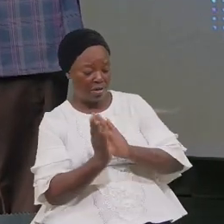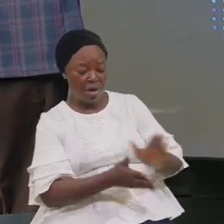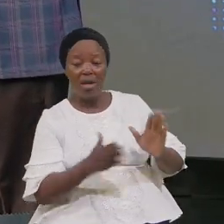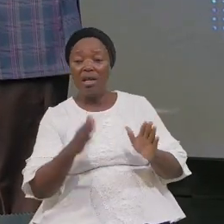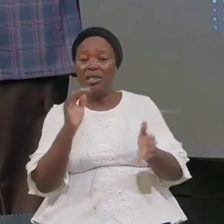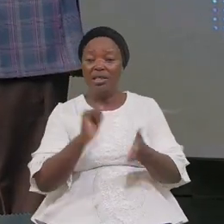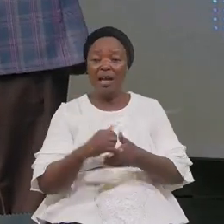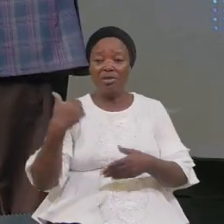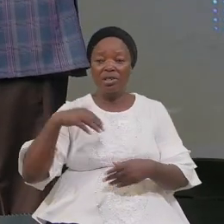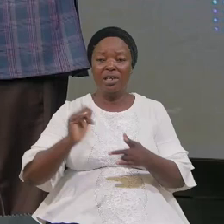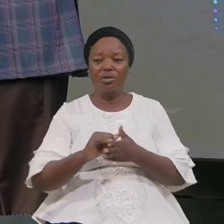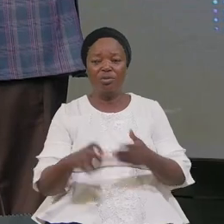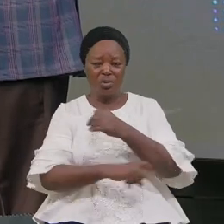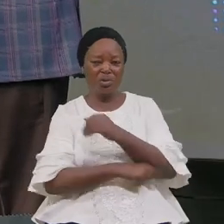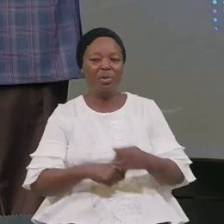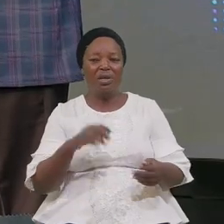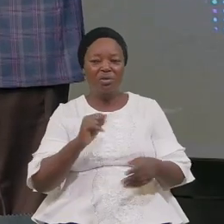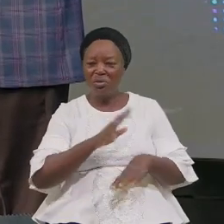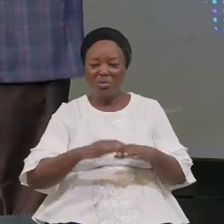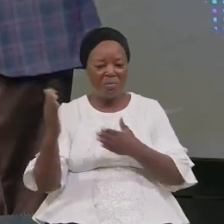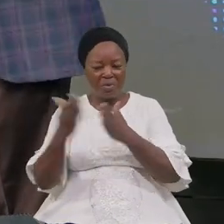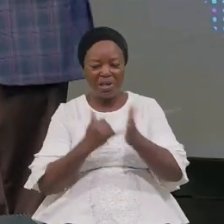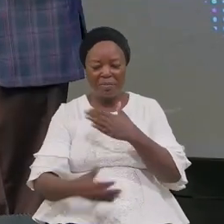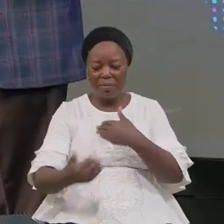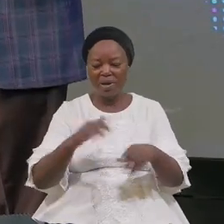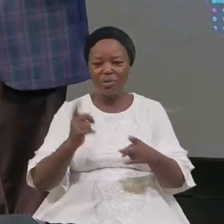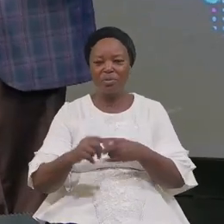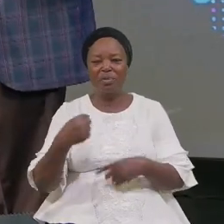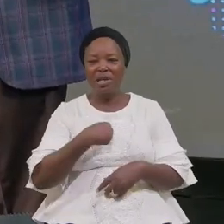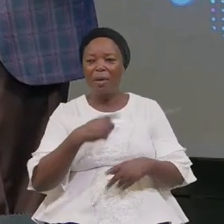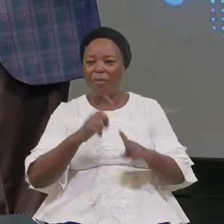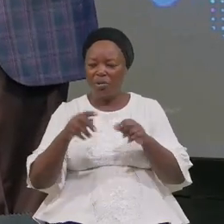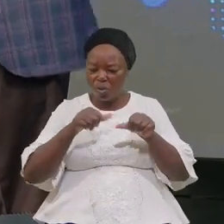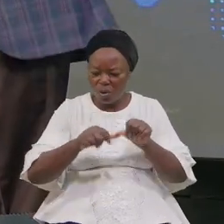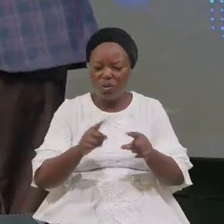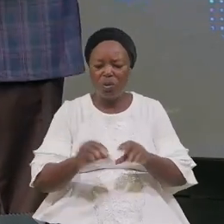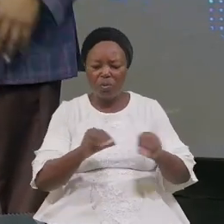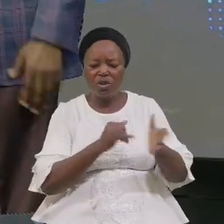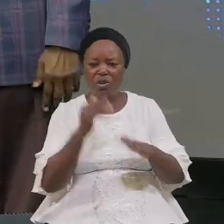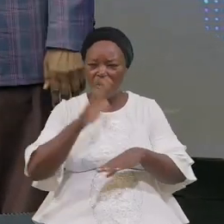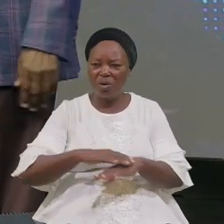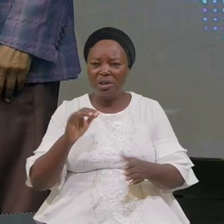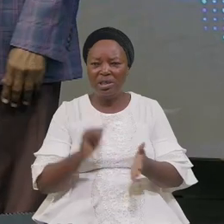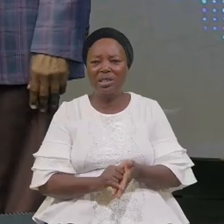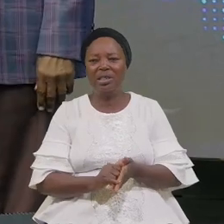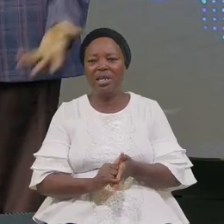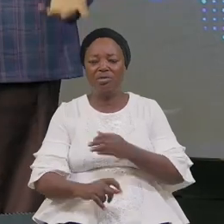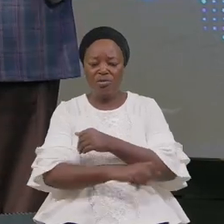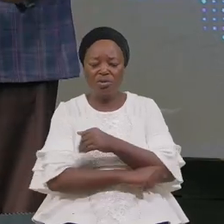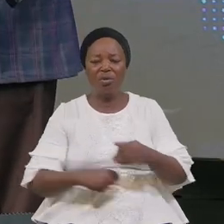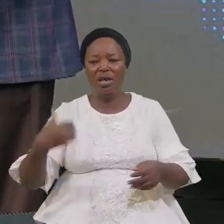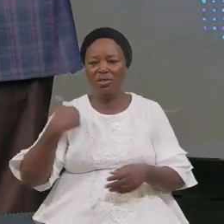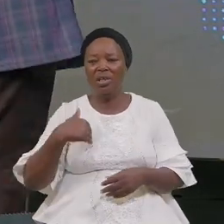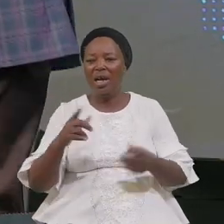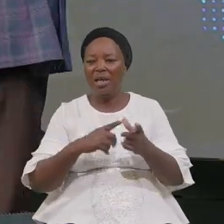you stole. You didn't bring it back to me. You kept on wearing the stolen shirt. And then